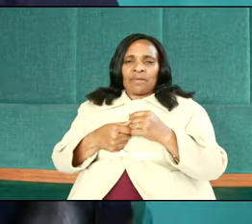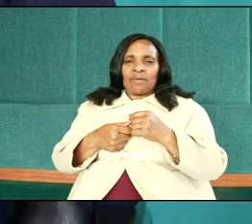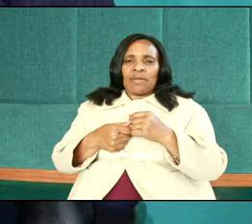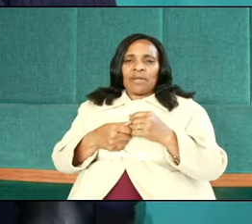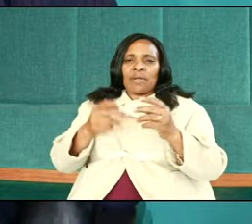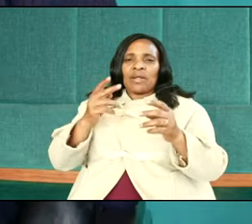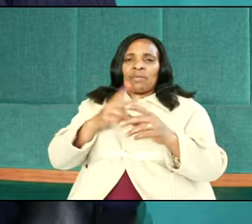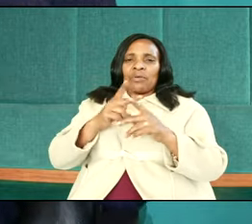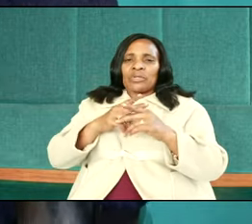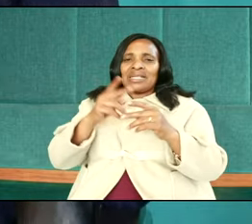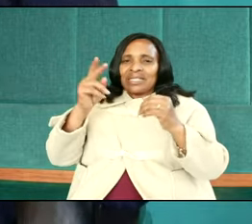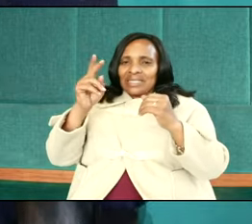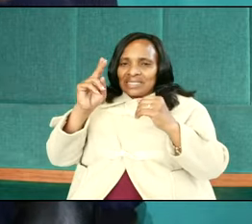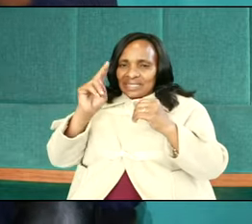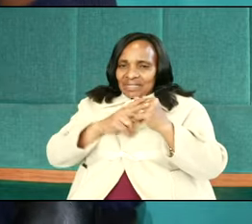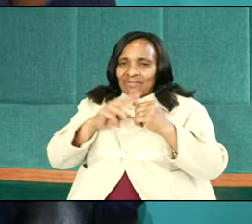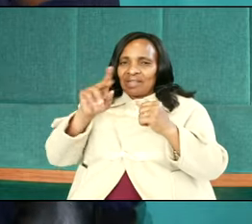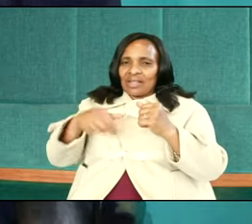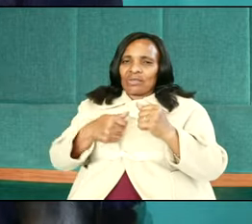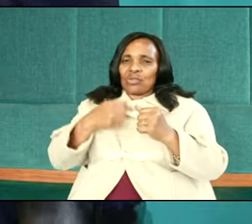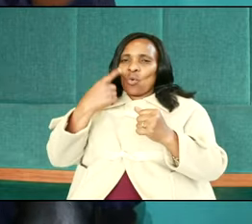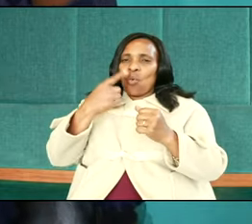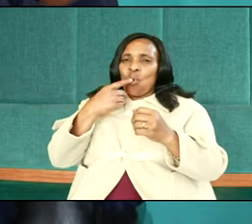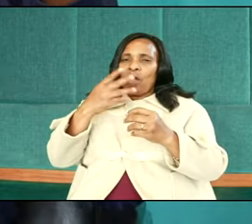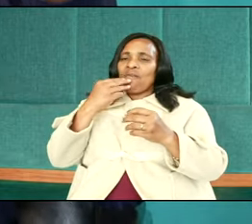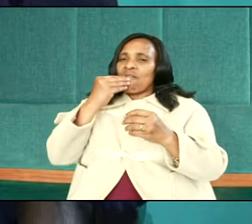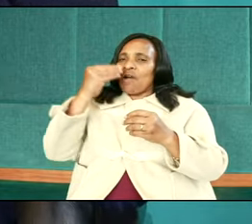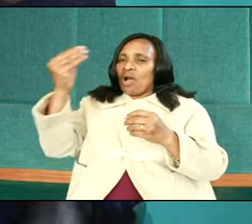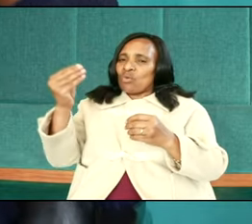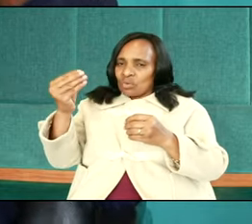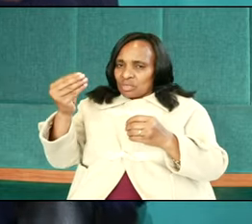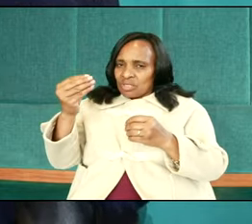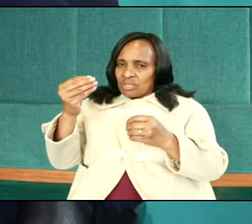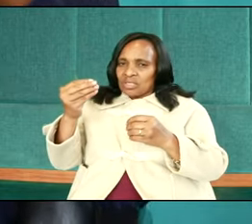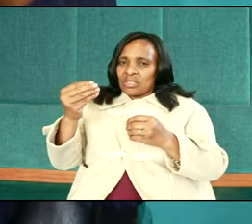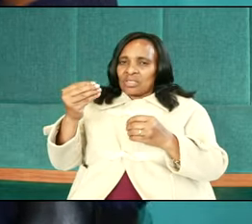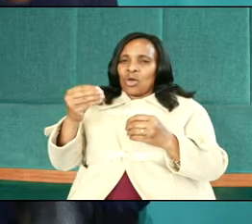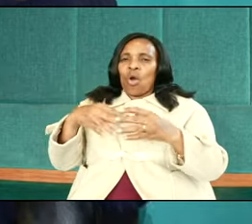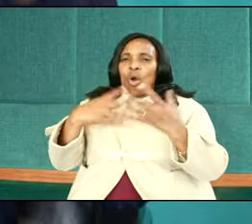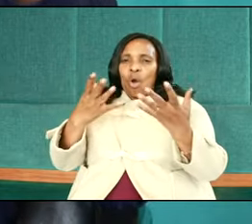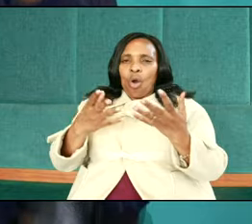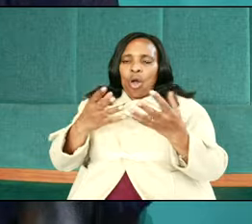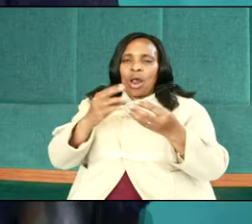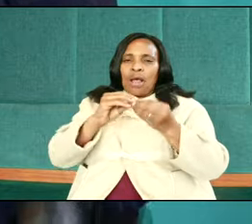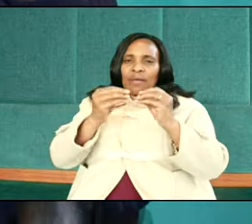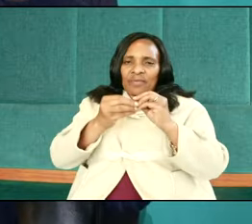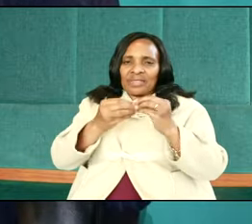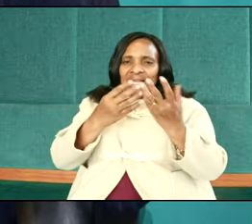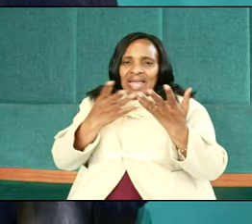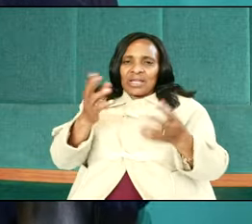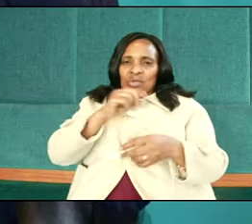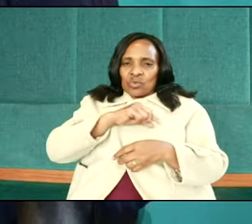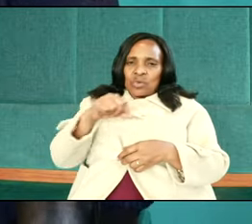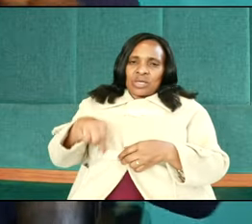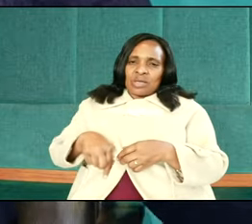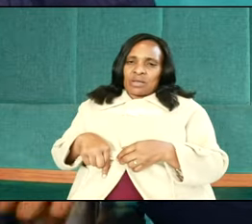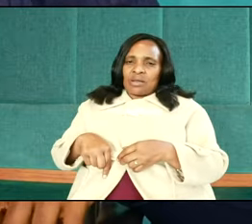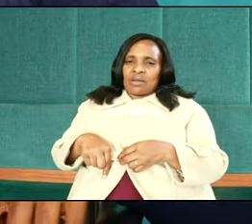7,000 as a reserve for me who have not bowed the knee to Baal nor have kissed his image.